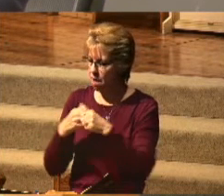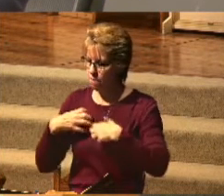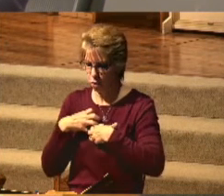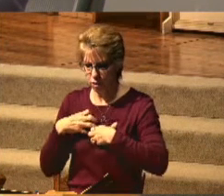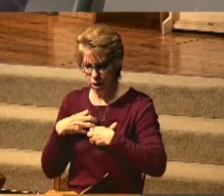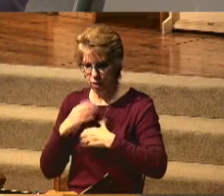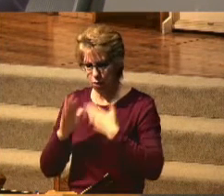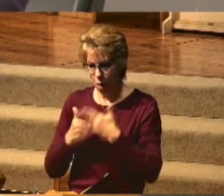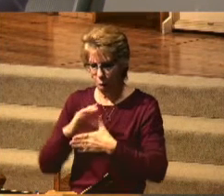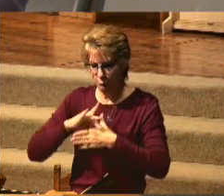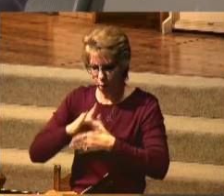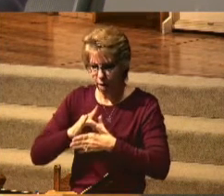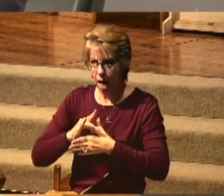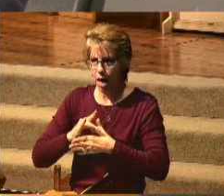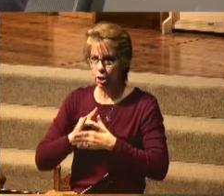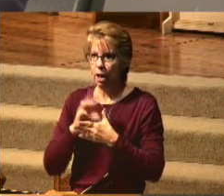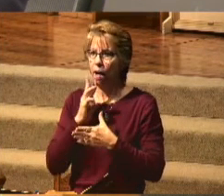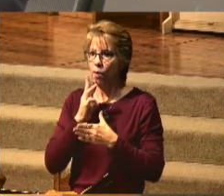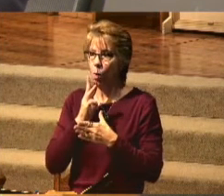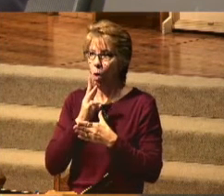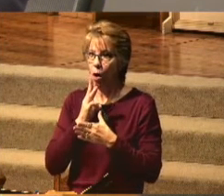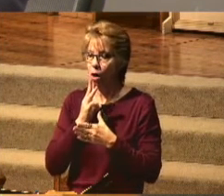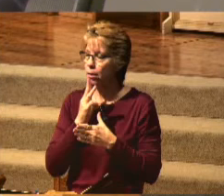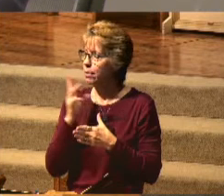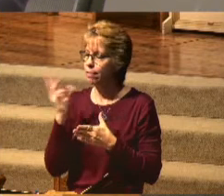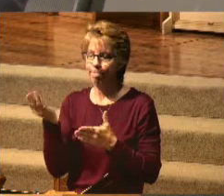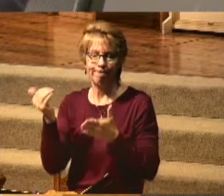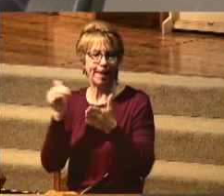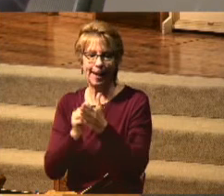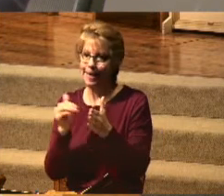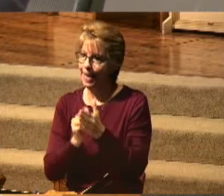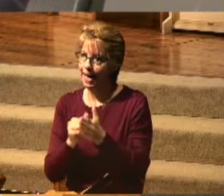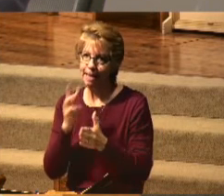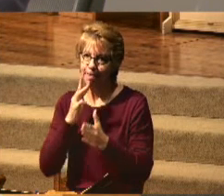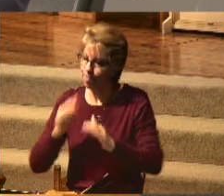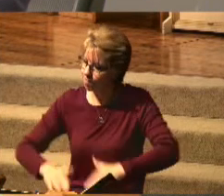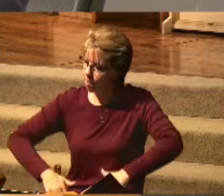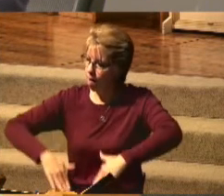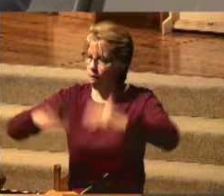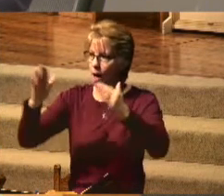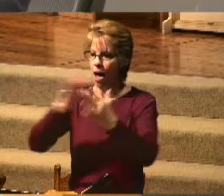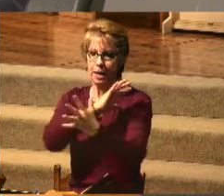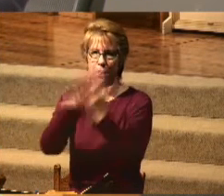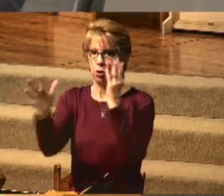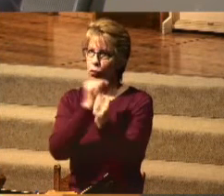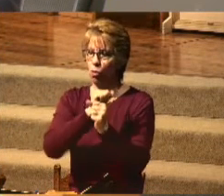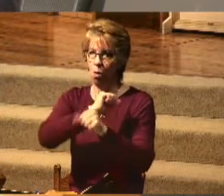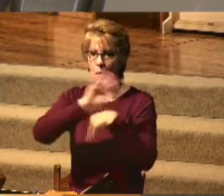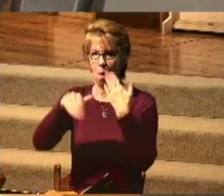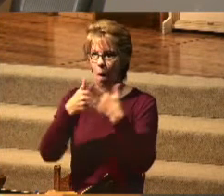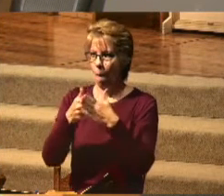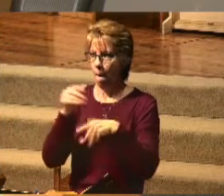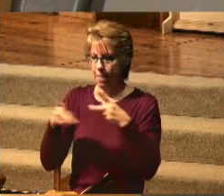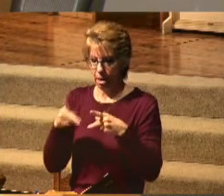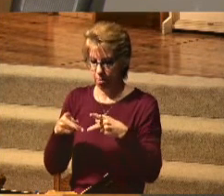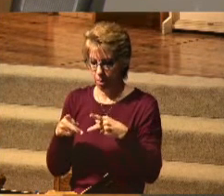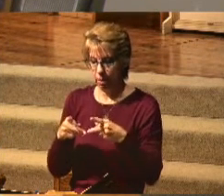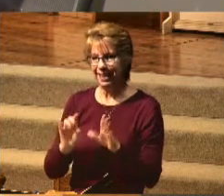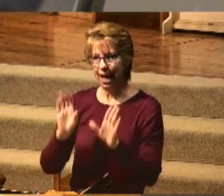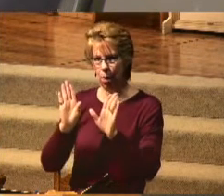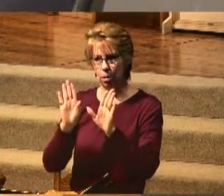flesh. And the waters shall no more become a flood to destroy all flesh. Now the key